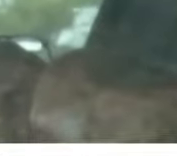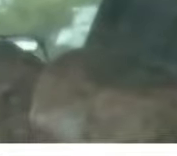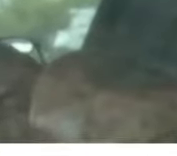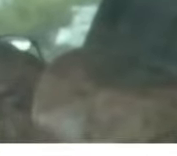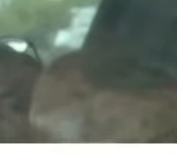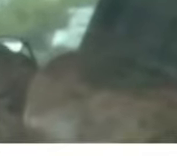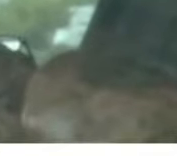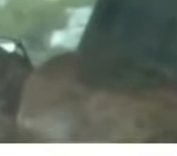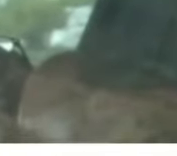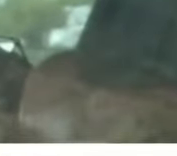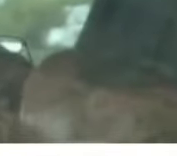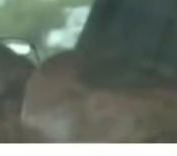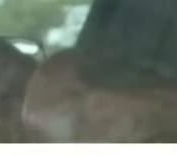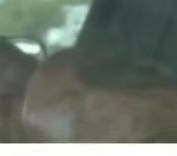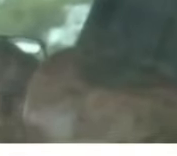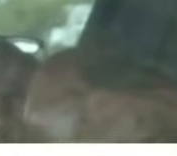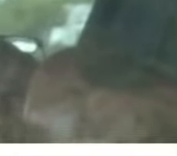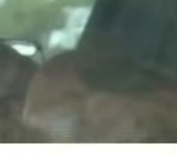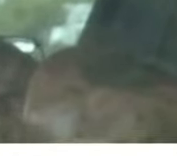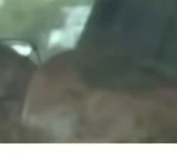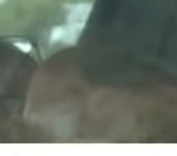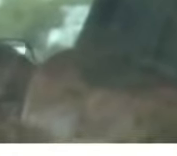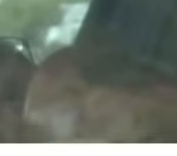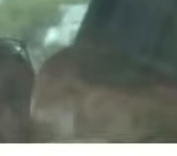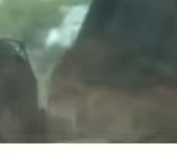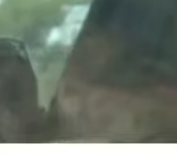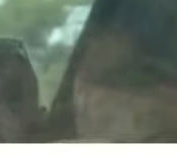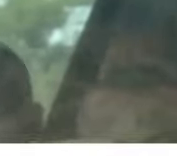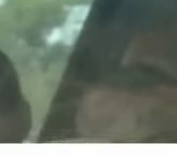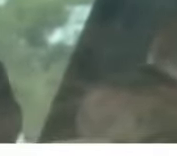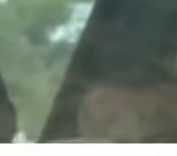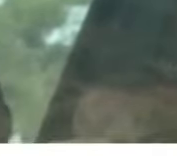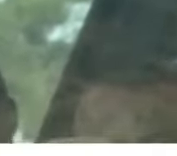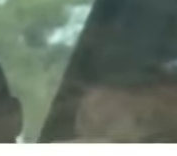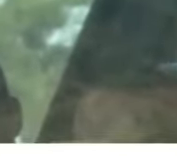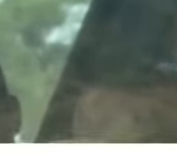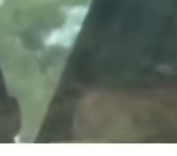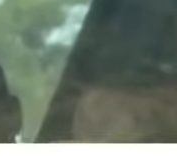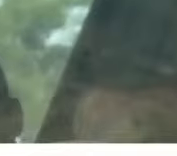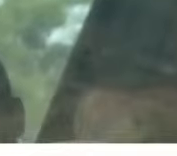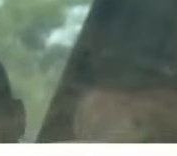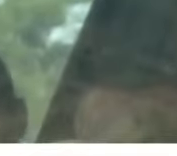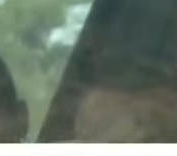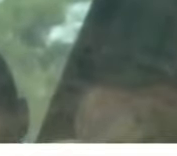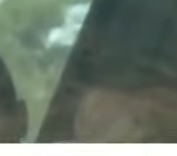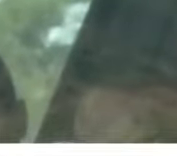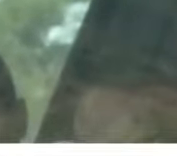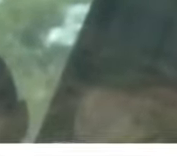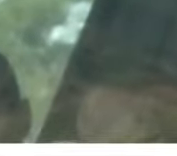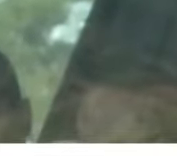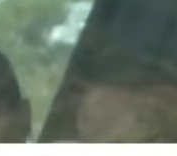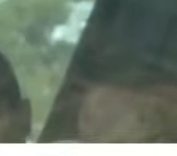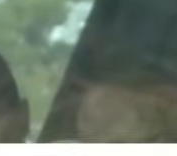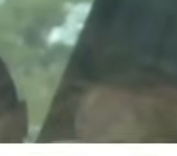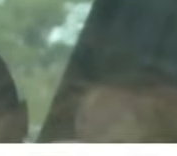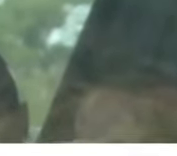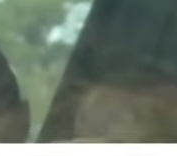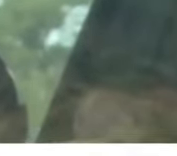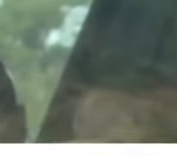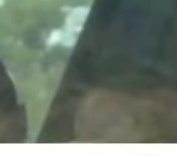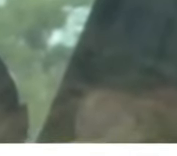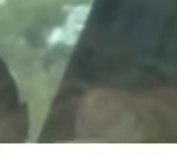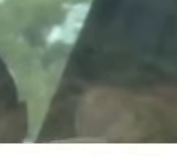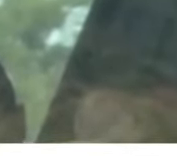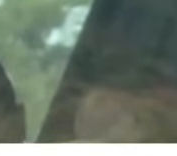policy framework for fair distribution of gains and opportunities. The new jobs in